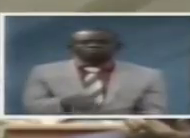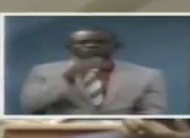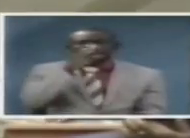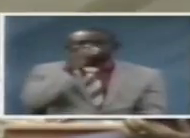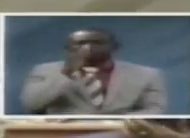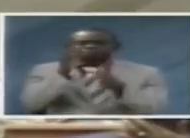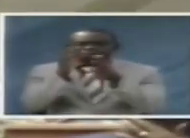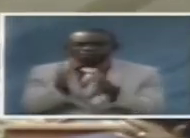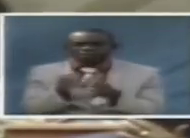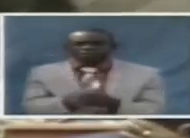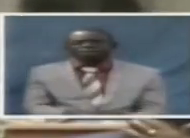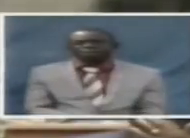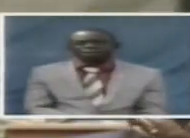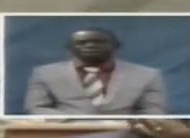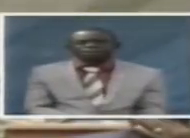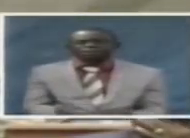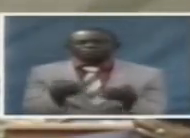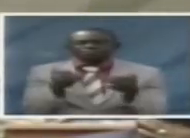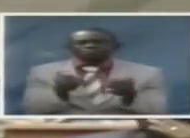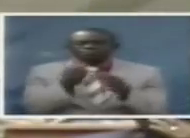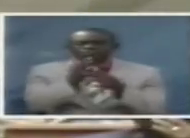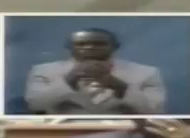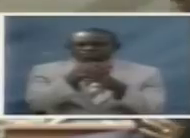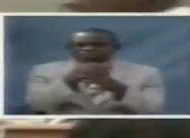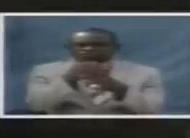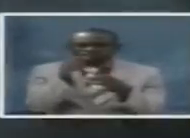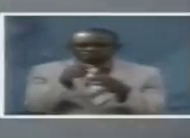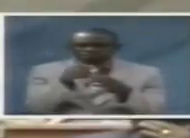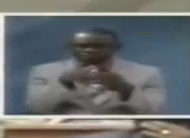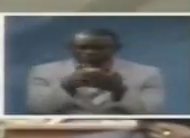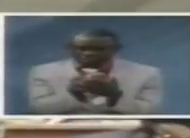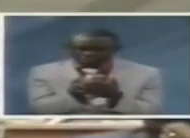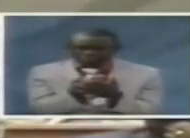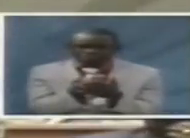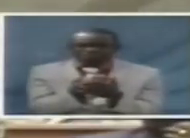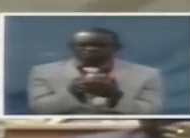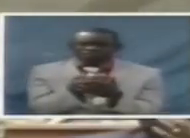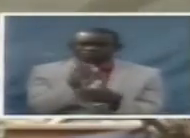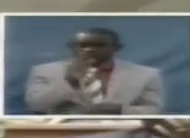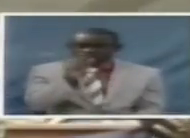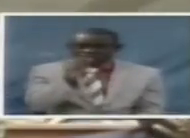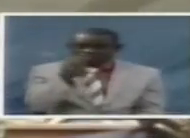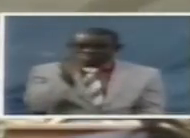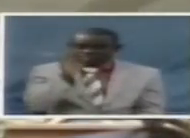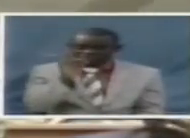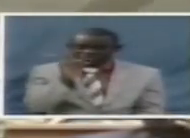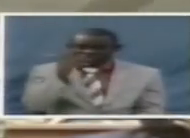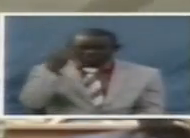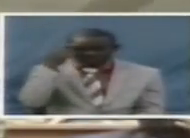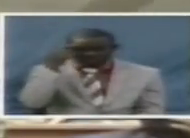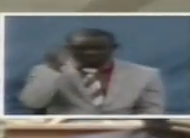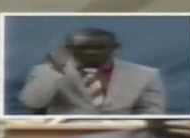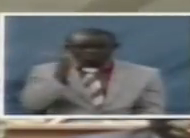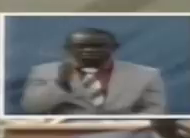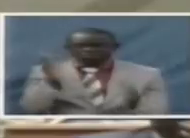Mr. Speaker, with regards to fisheries, government in 2018 will promote cage fish